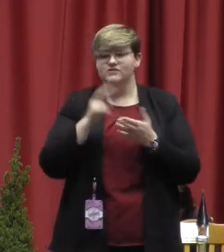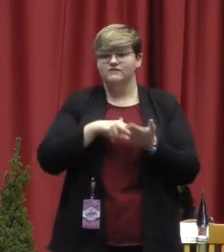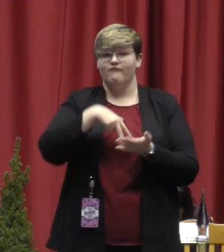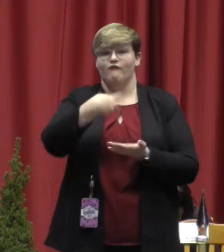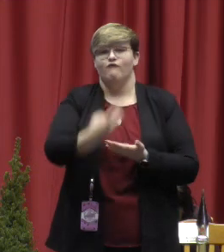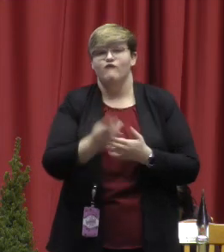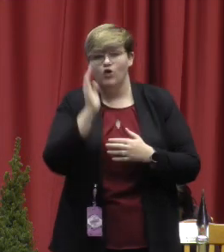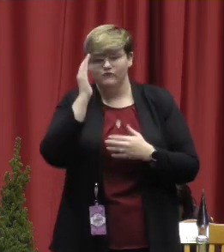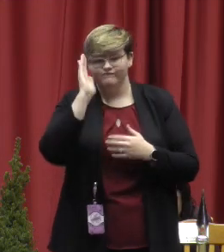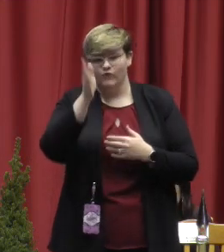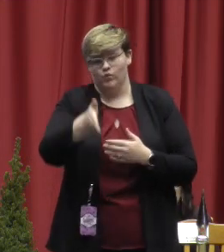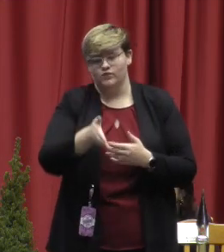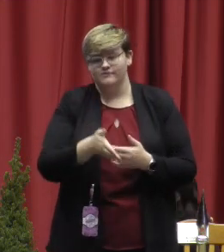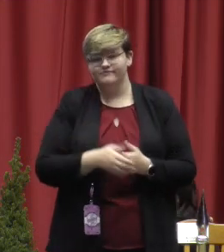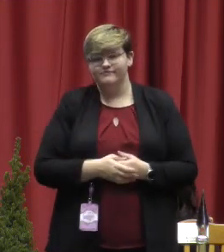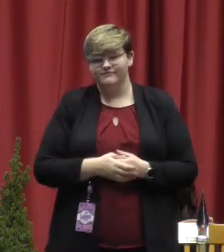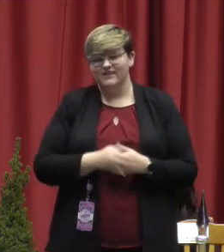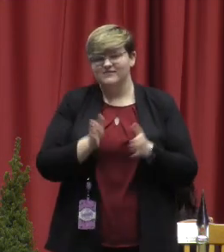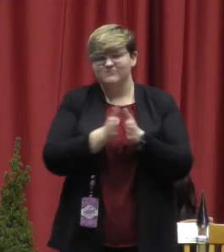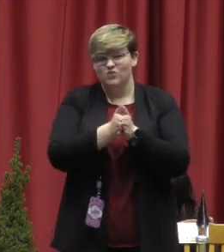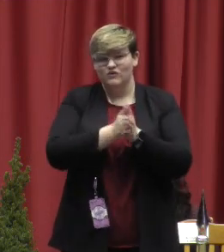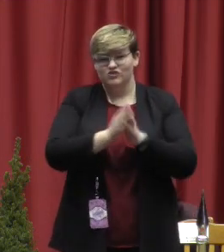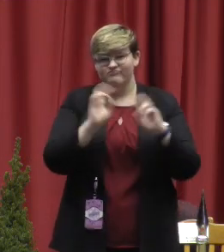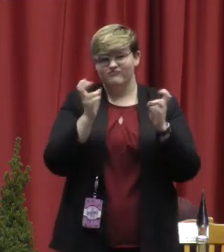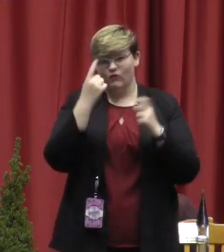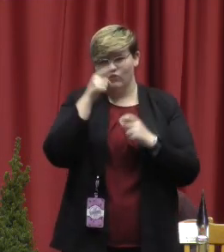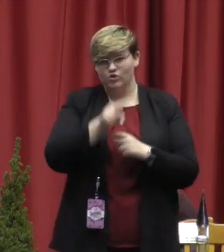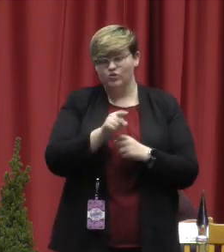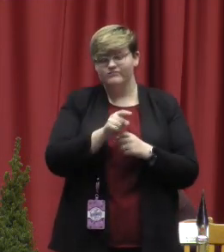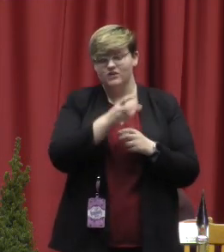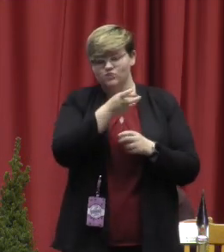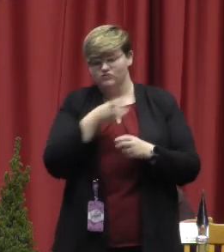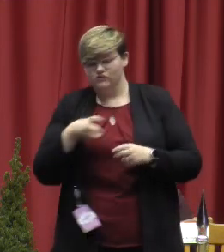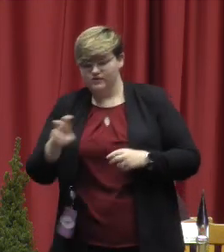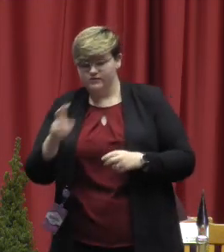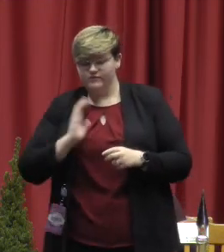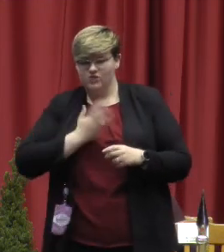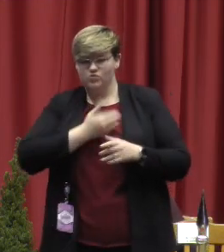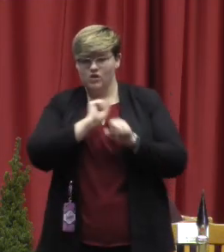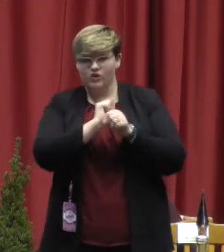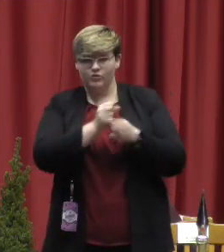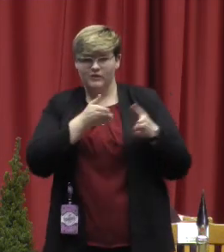and motivation as we transition into our respective careers.